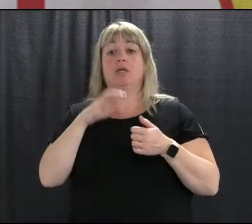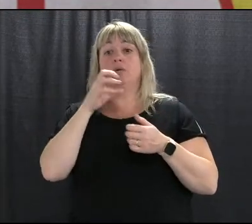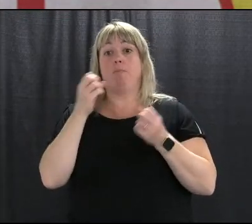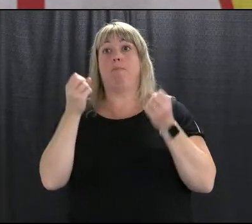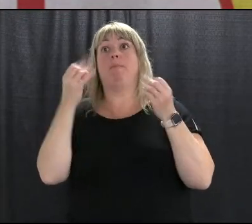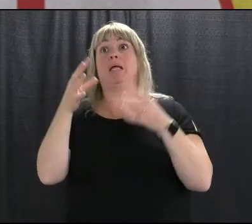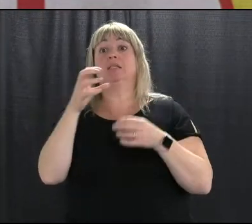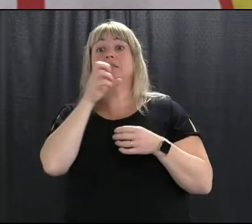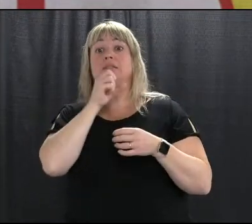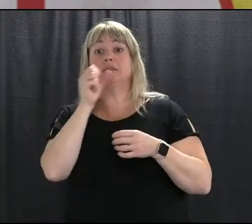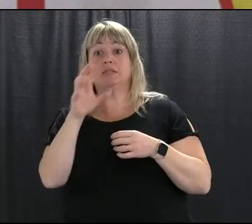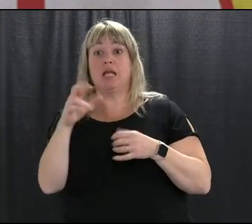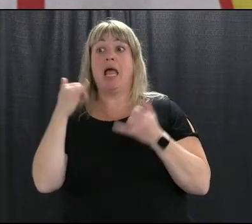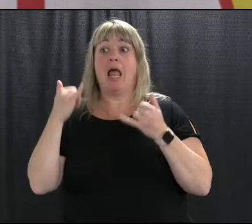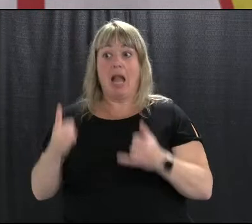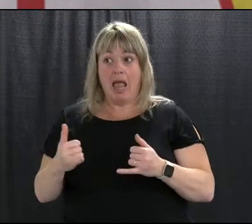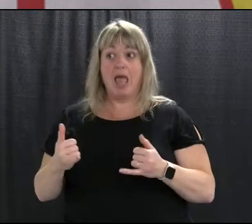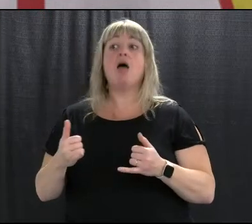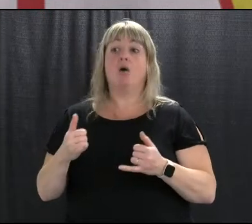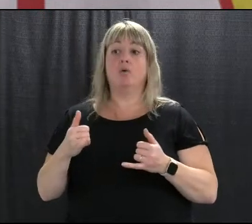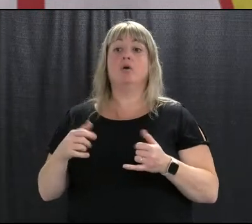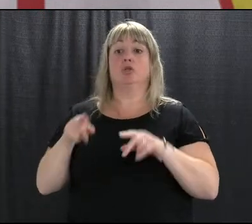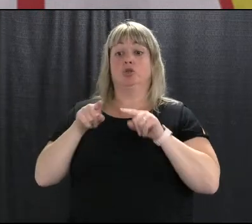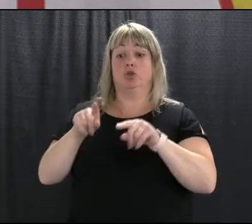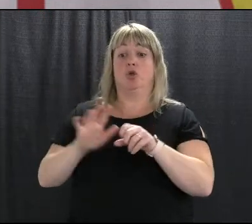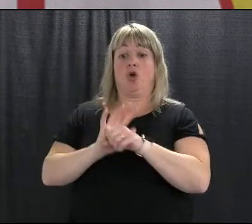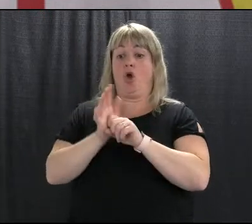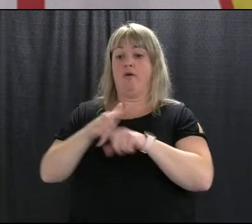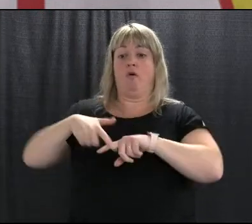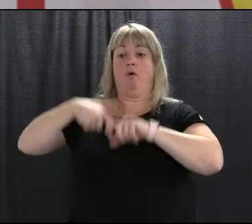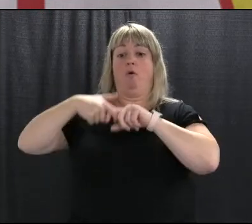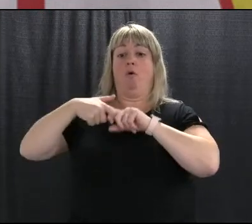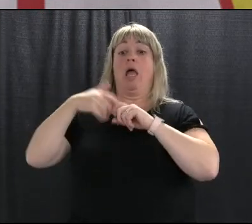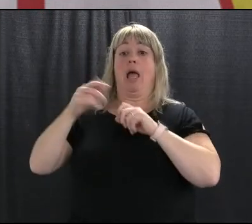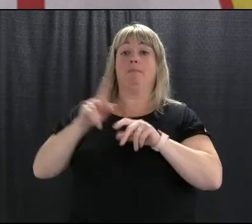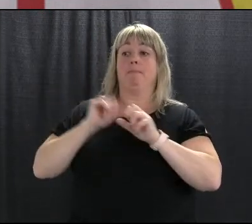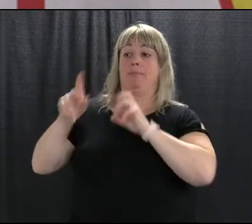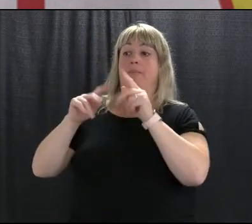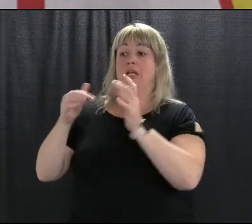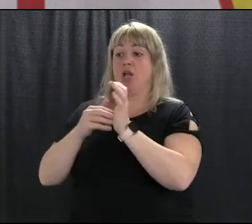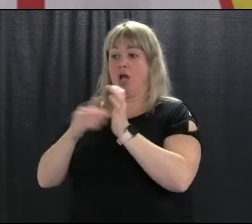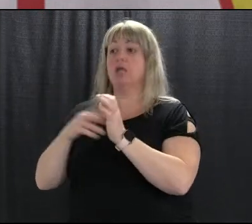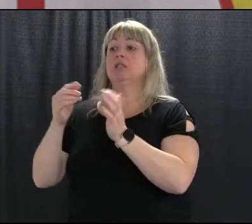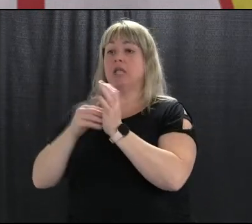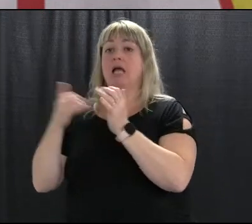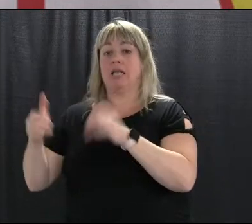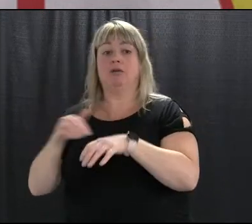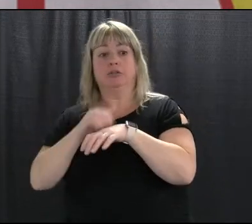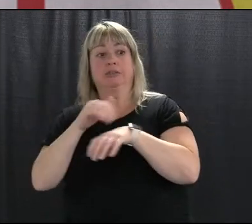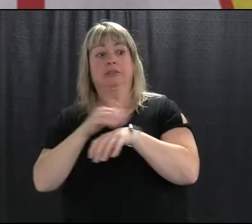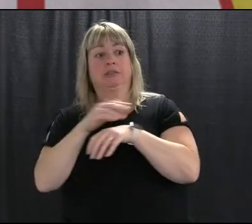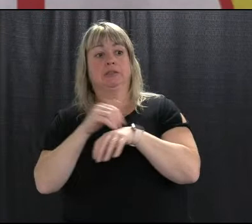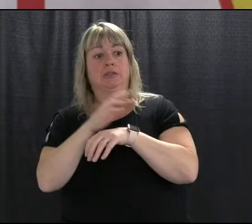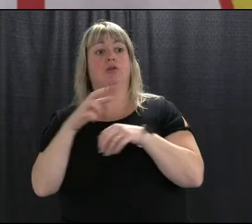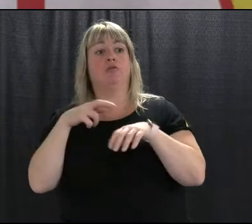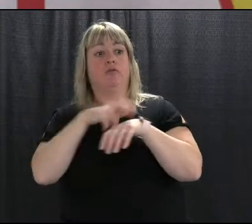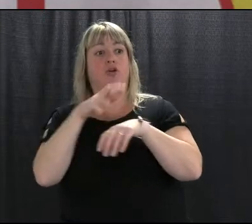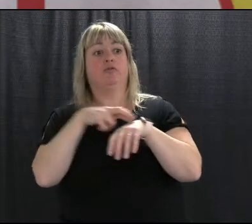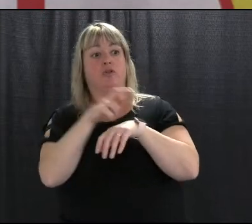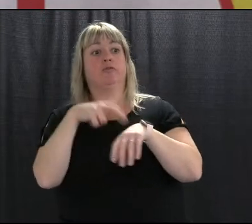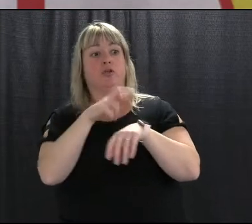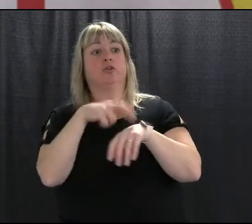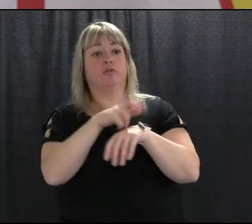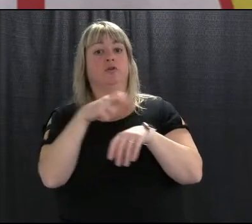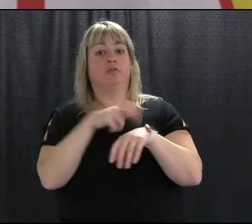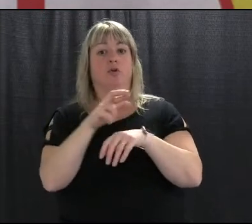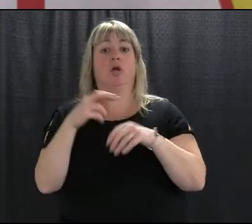more referrals because there were fewer during the pandemic, so the wait list was growing. How do we